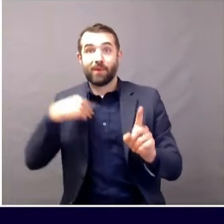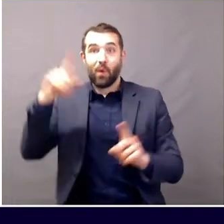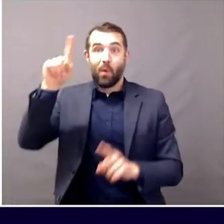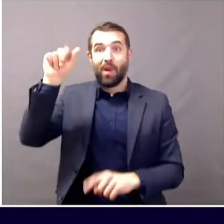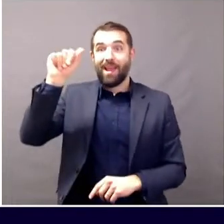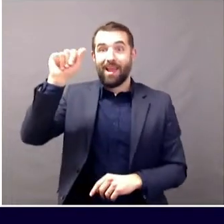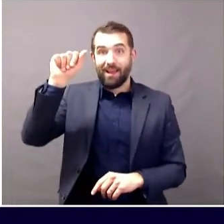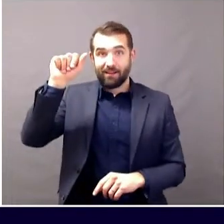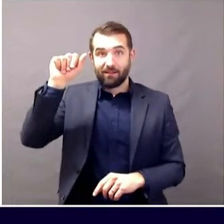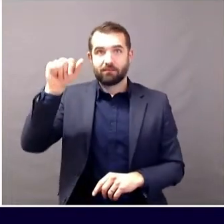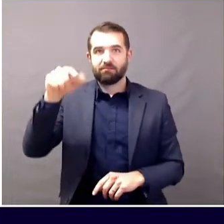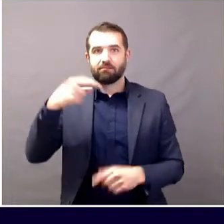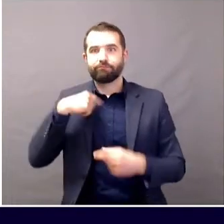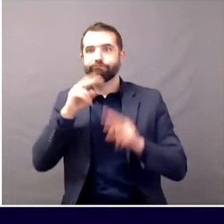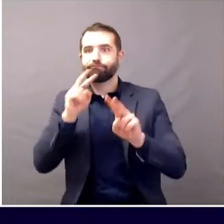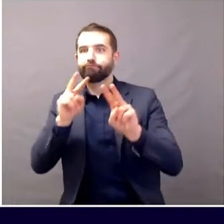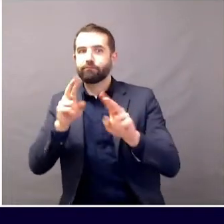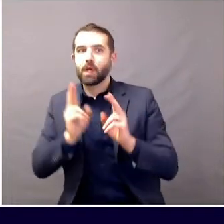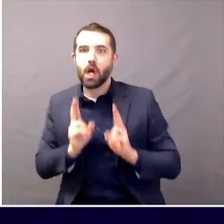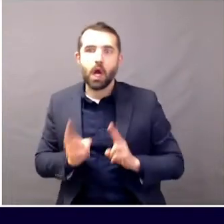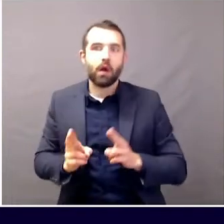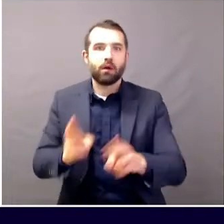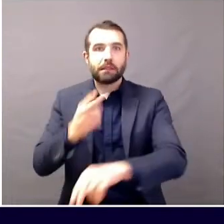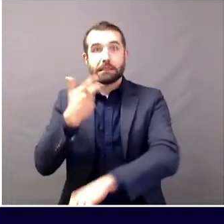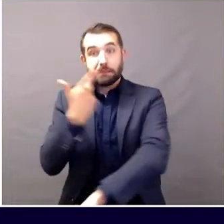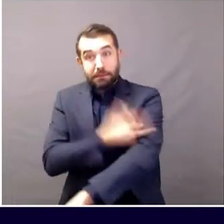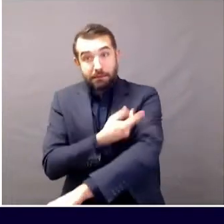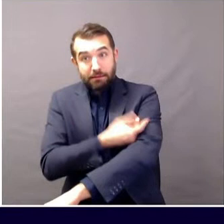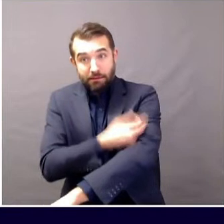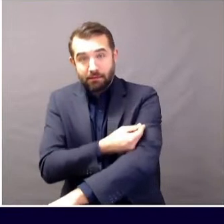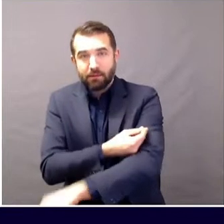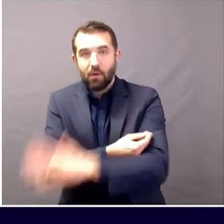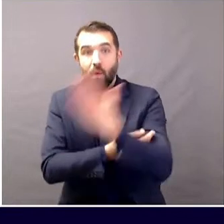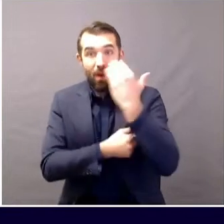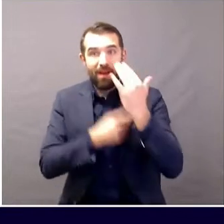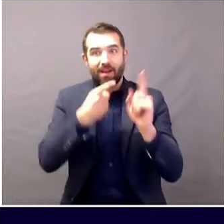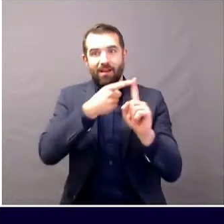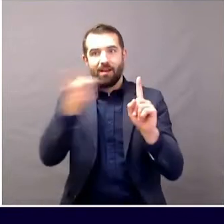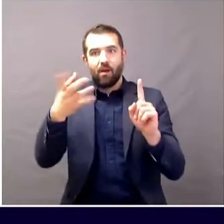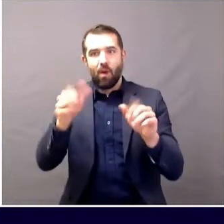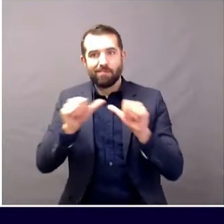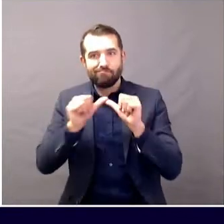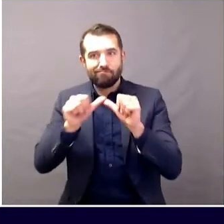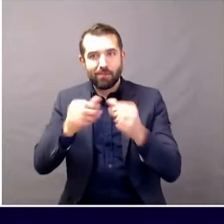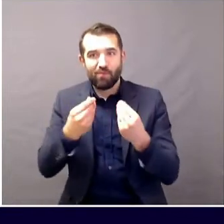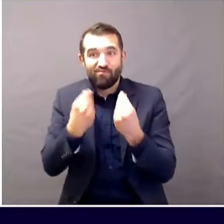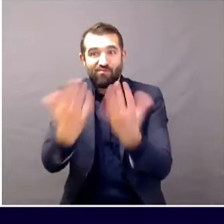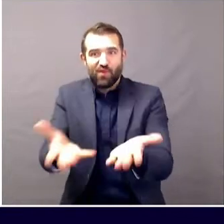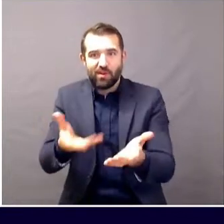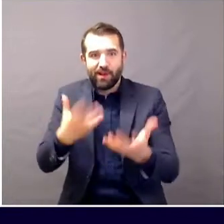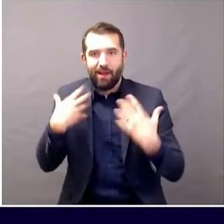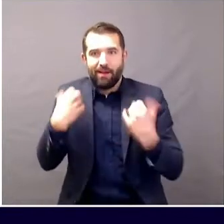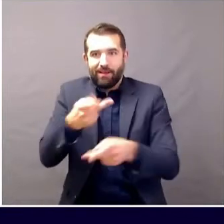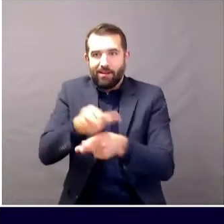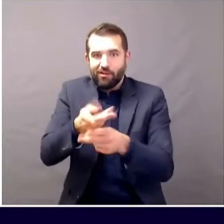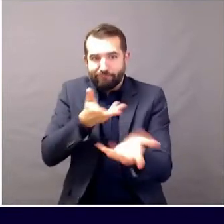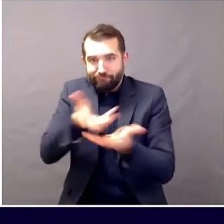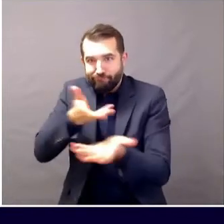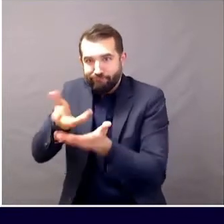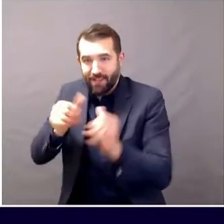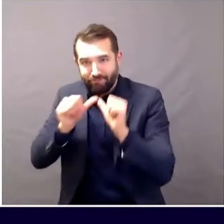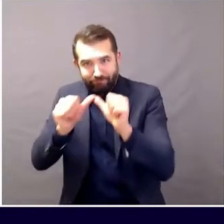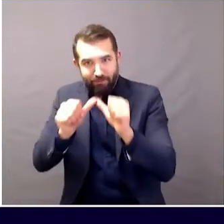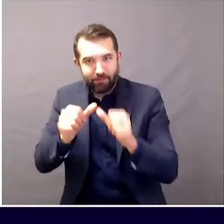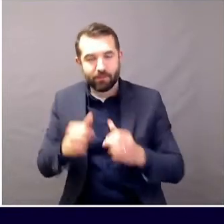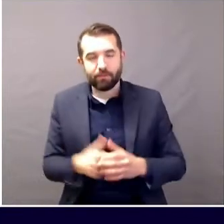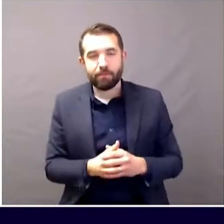so they can continue providing needed healthcare services to the patients that they serve. I fully understand that,